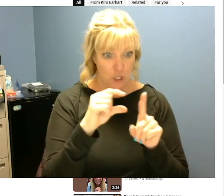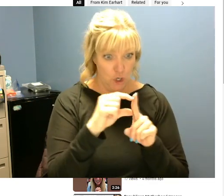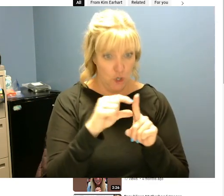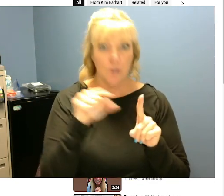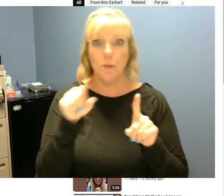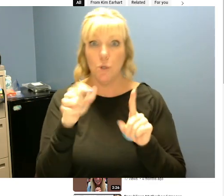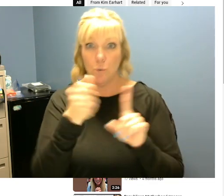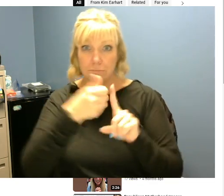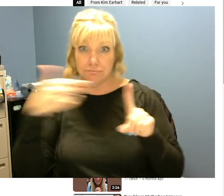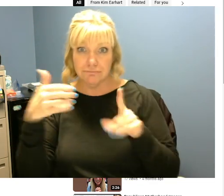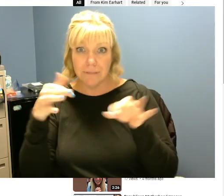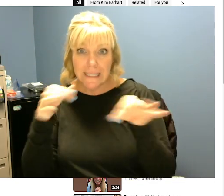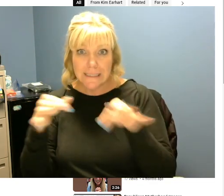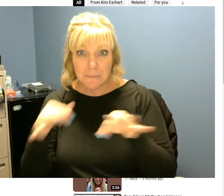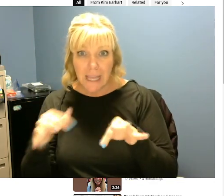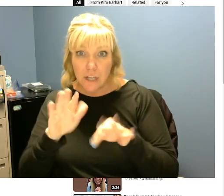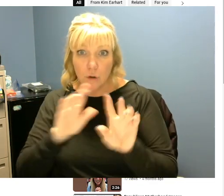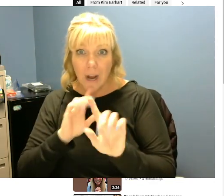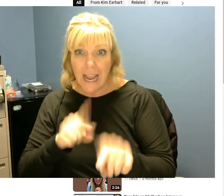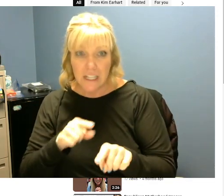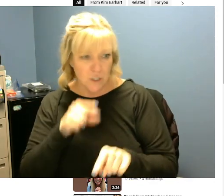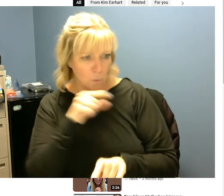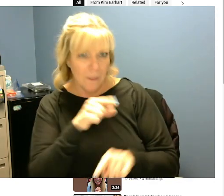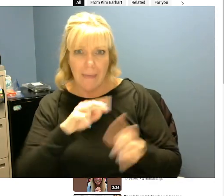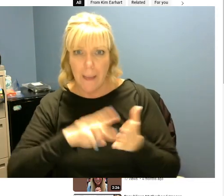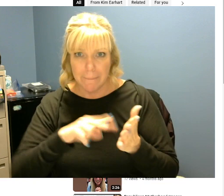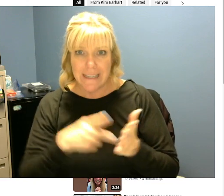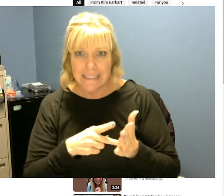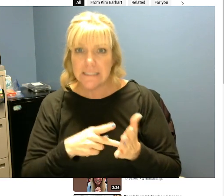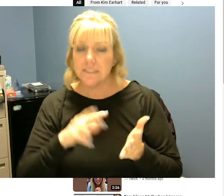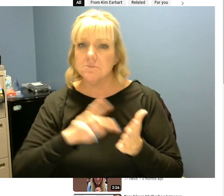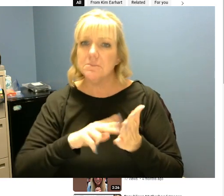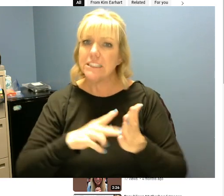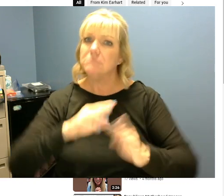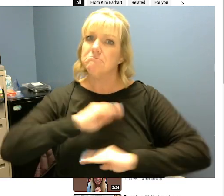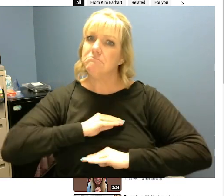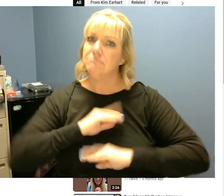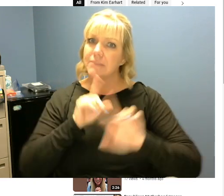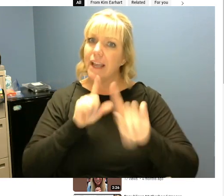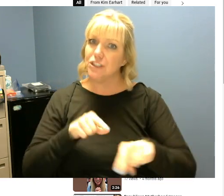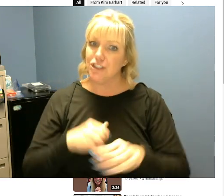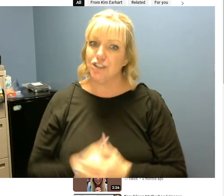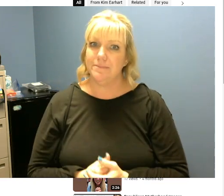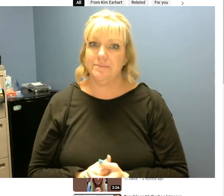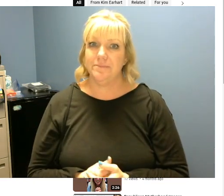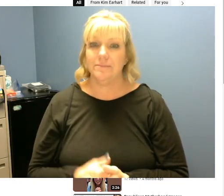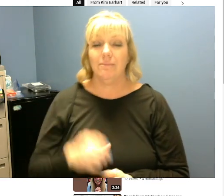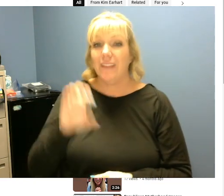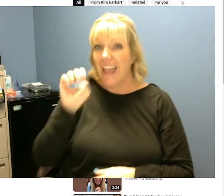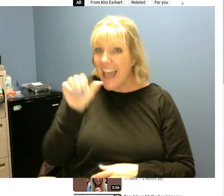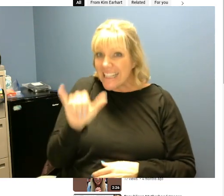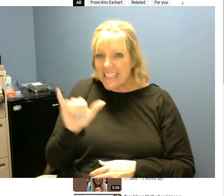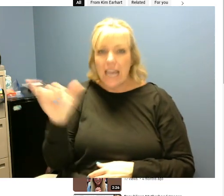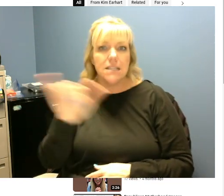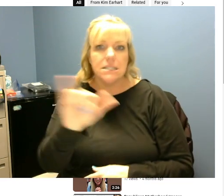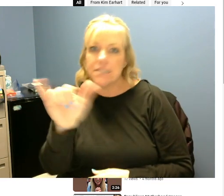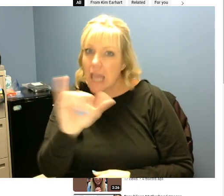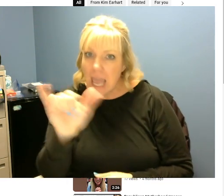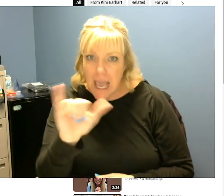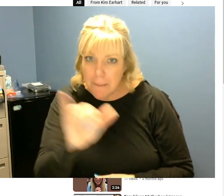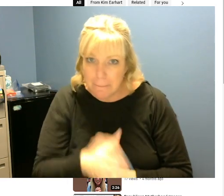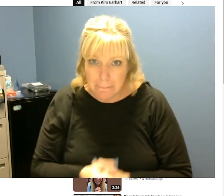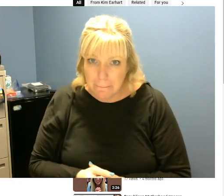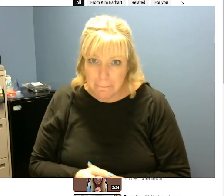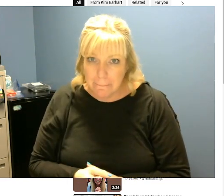question in those short answer questions. For the essay, it works pretty much the same. I've